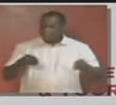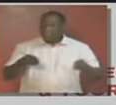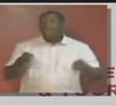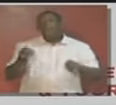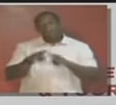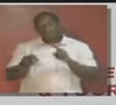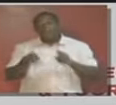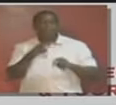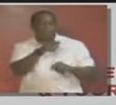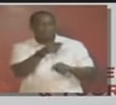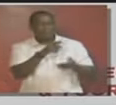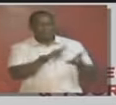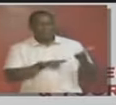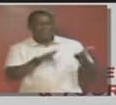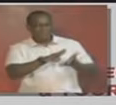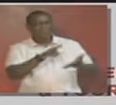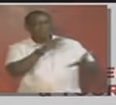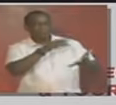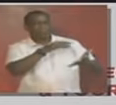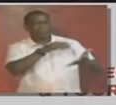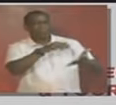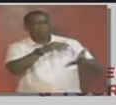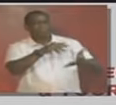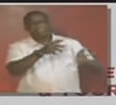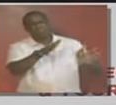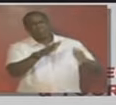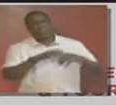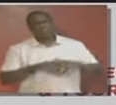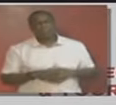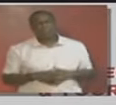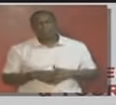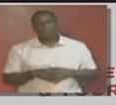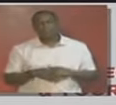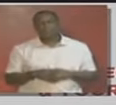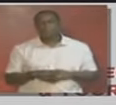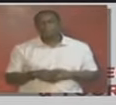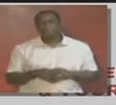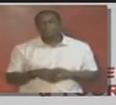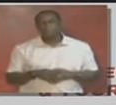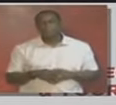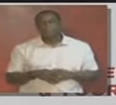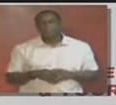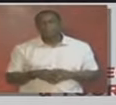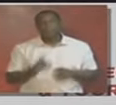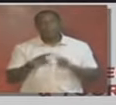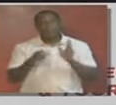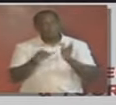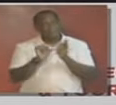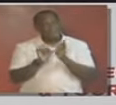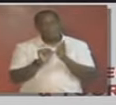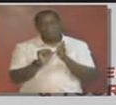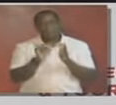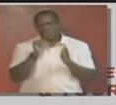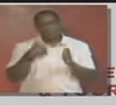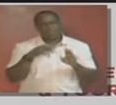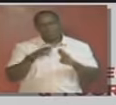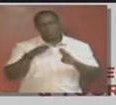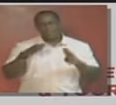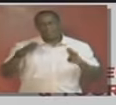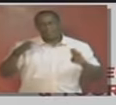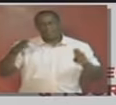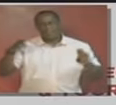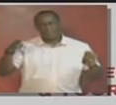and that's why they were mentioned. But again, to emphasize that we did not have variants of concern